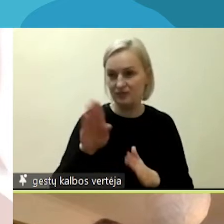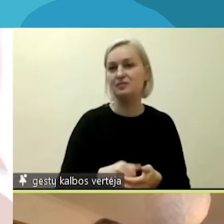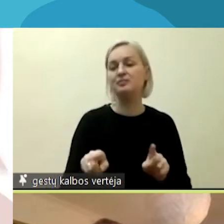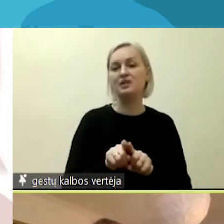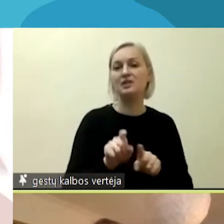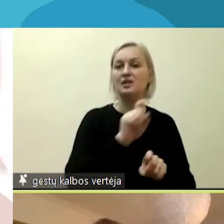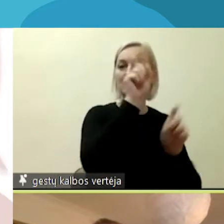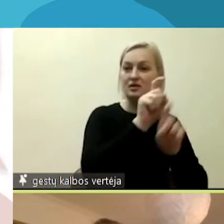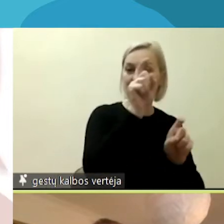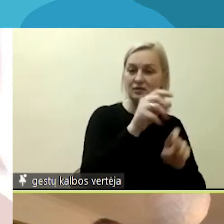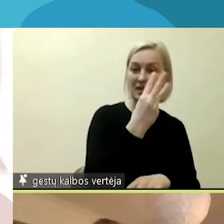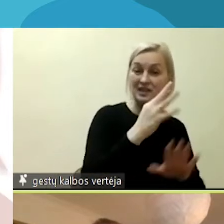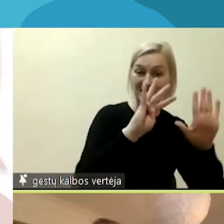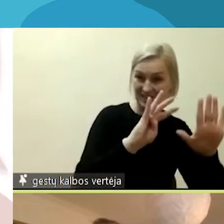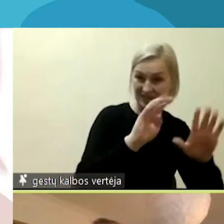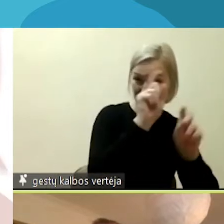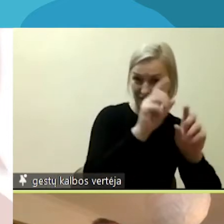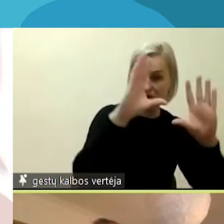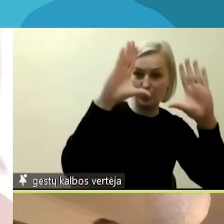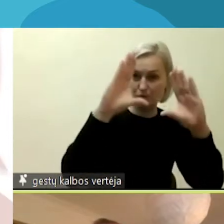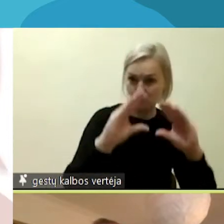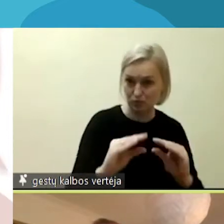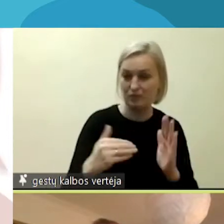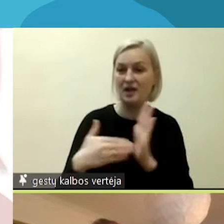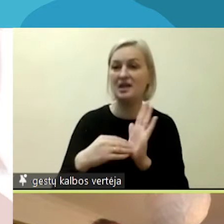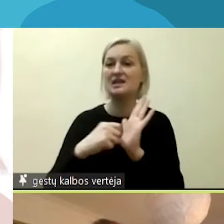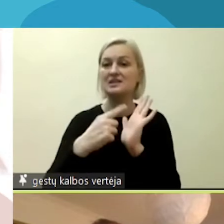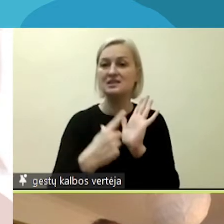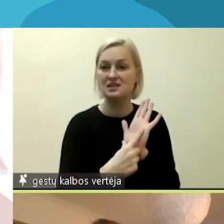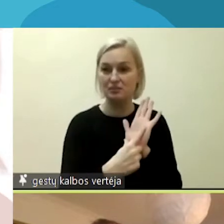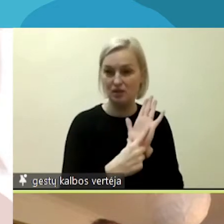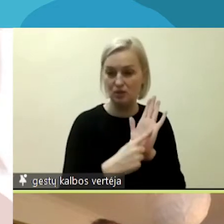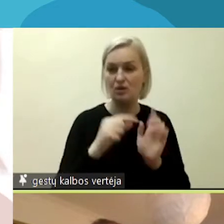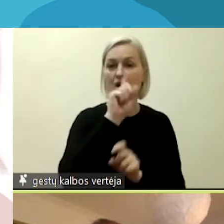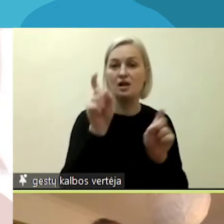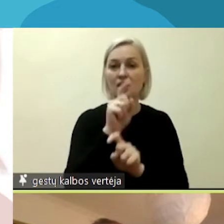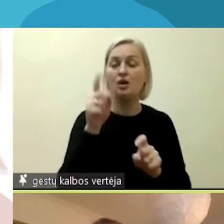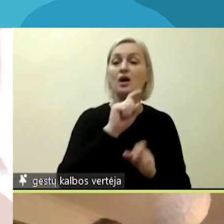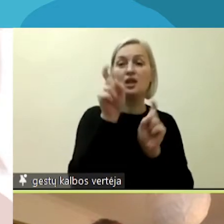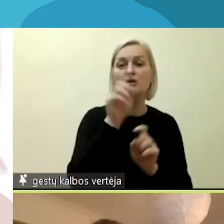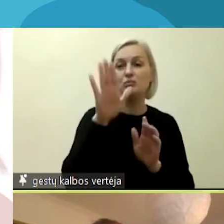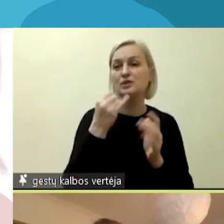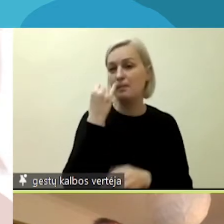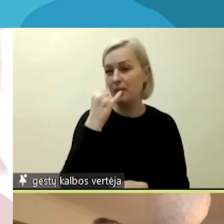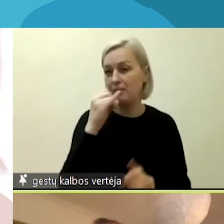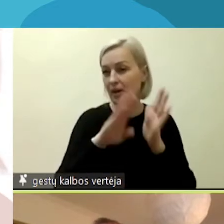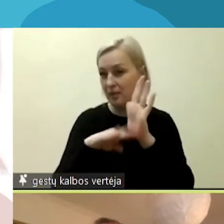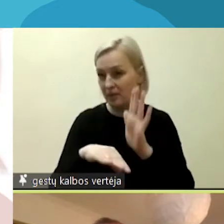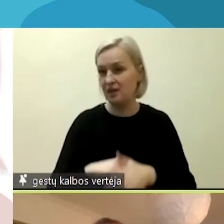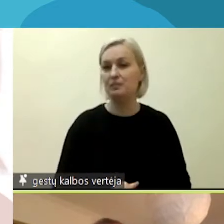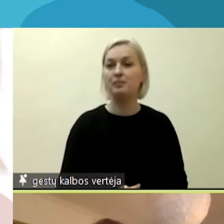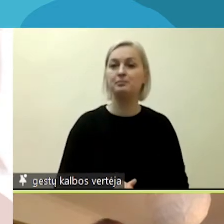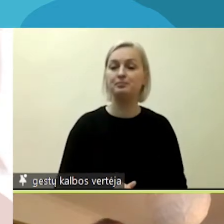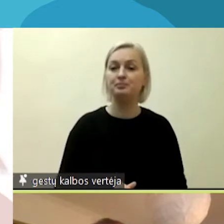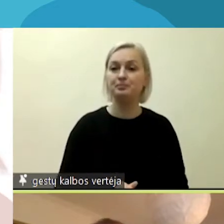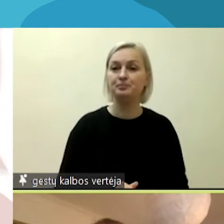really the end for two things, for producing reports, but also for